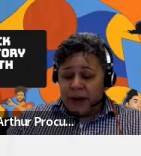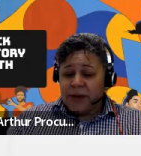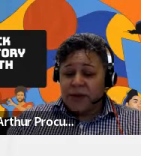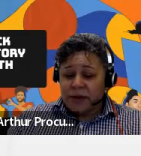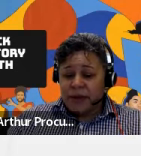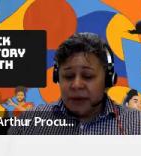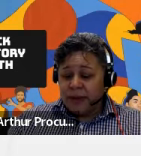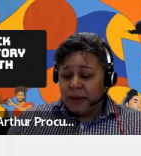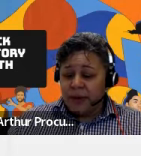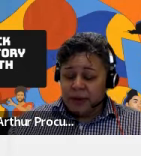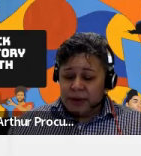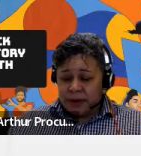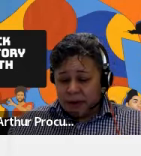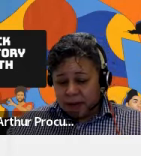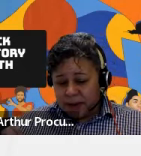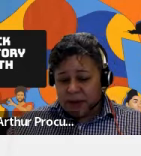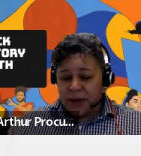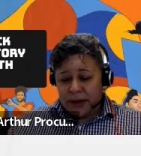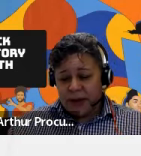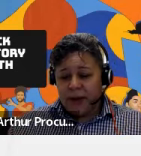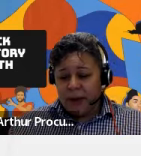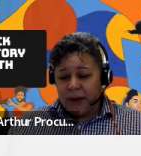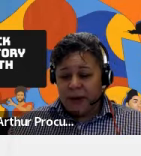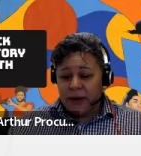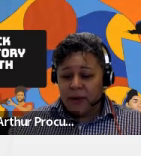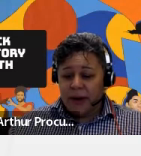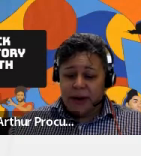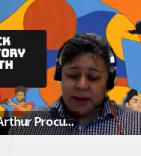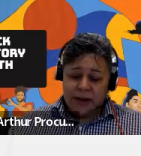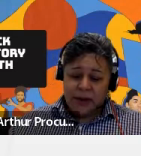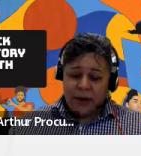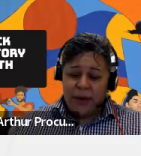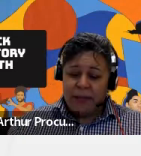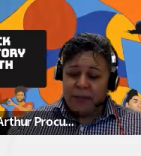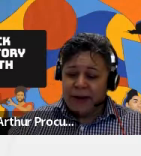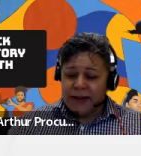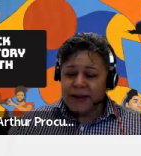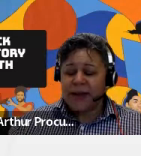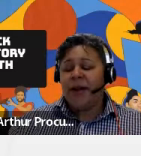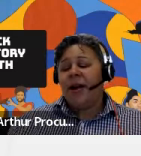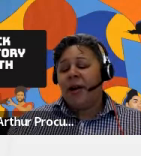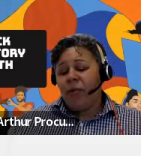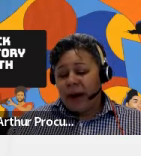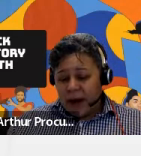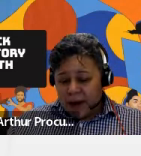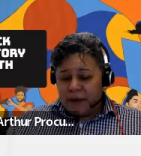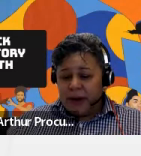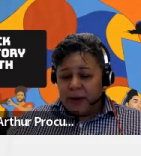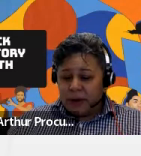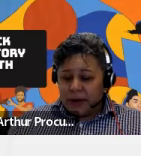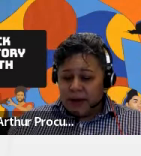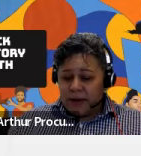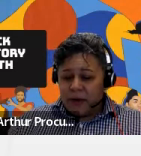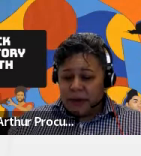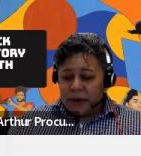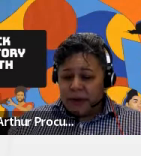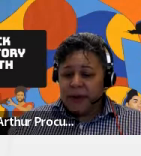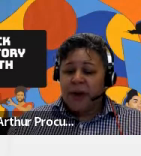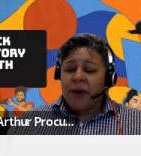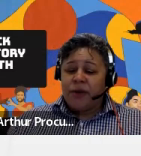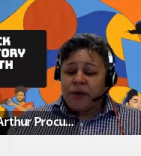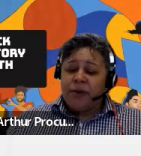as well. So it's really important to start thinking about, you know, what is your web presence? What kind of networking have you